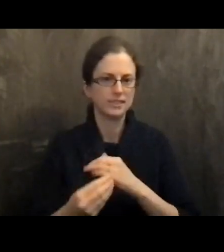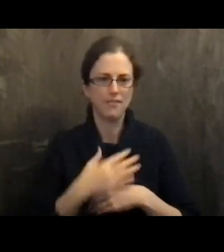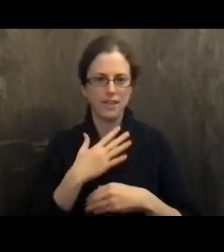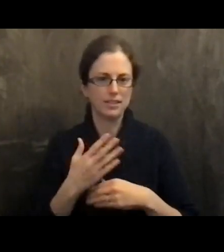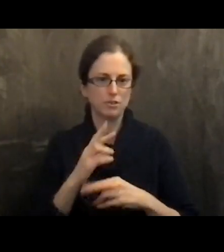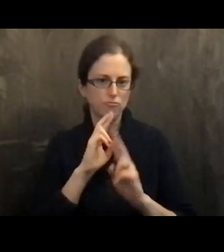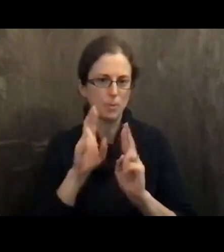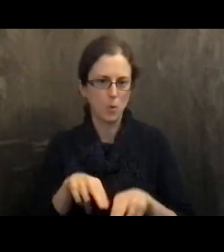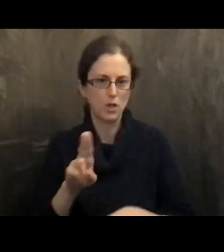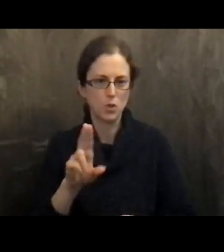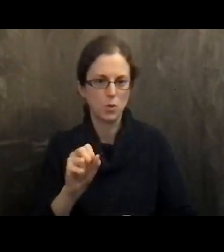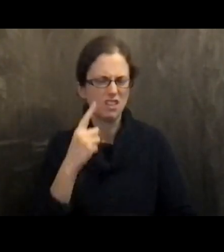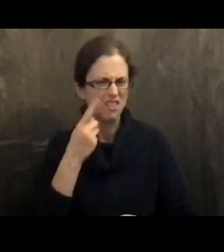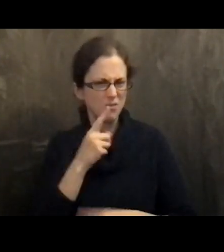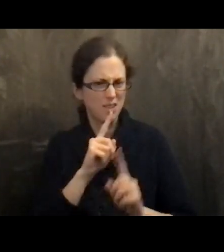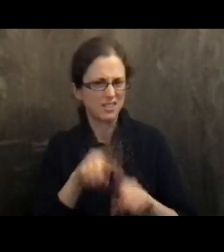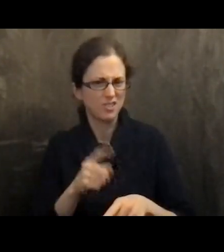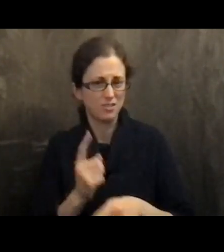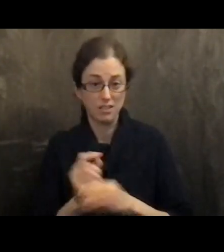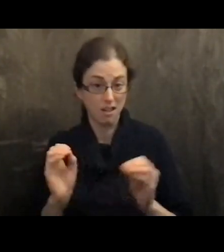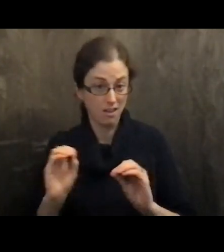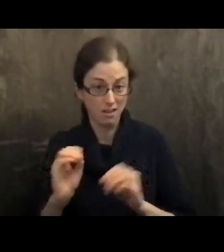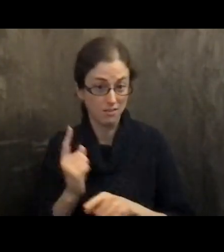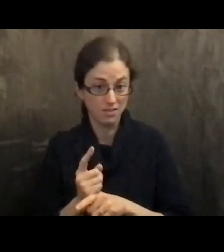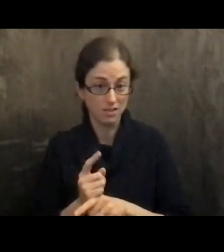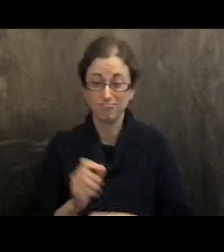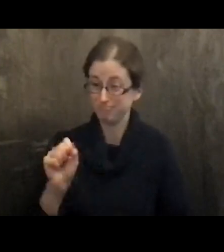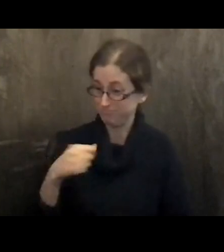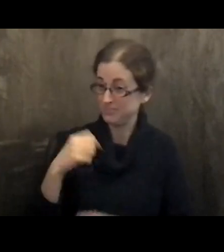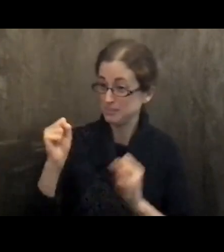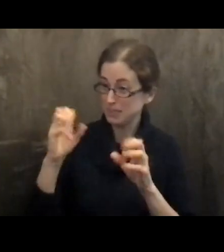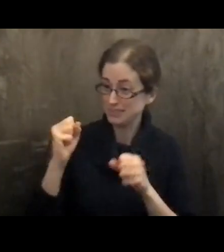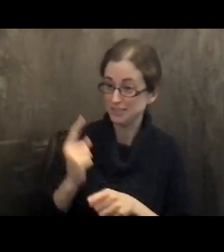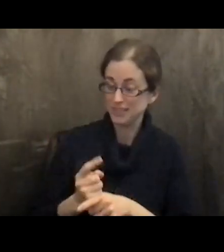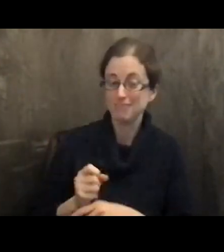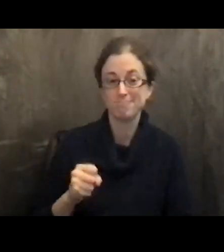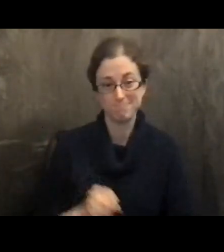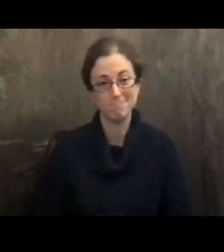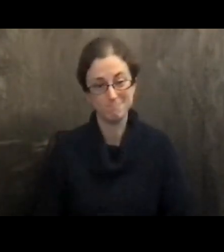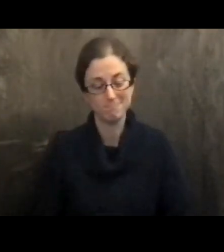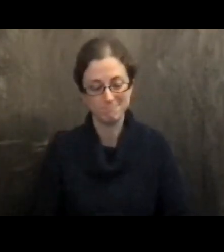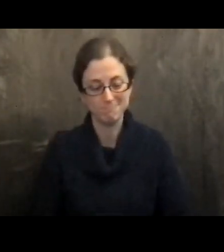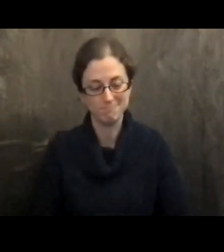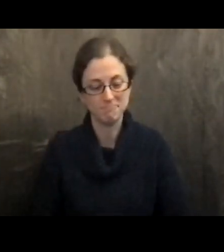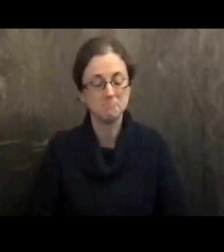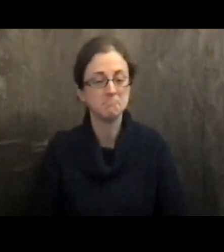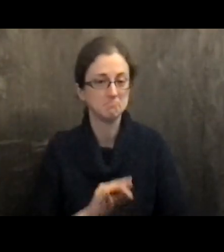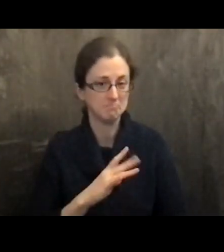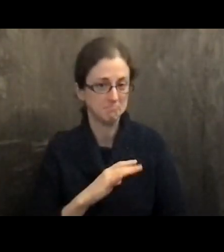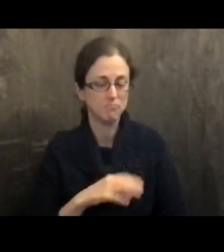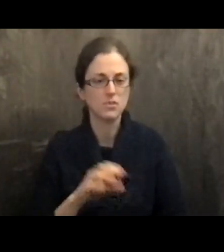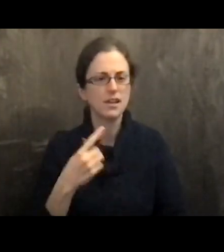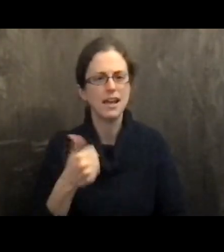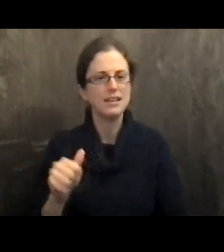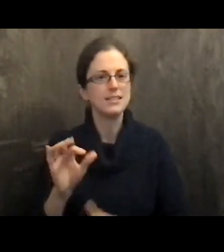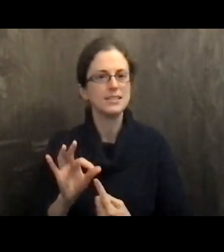answered that because there hasn't been any, right? Yep. Isn't that amazing? That is amazing. Is there any special risk